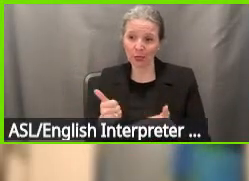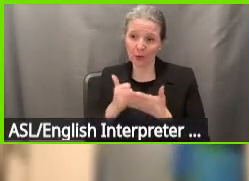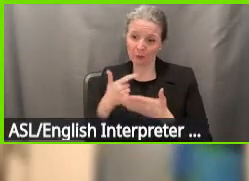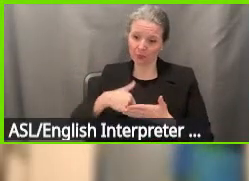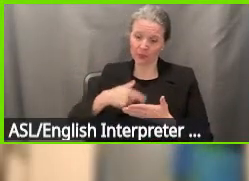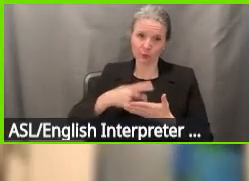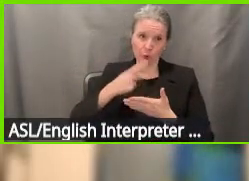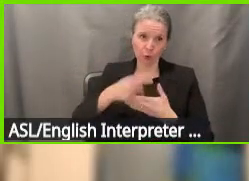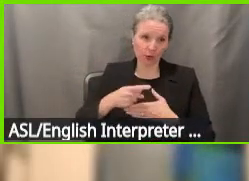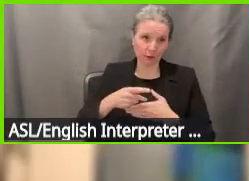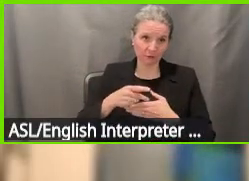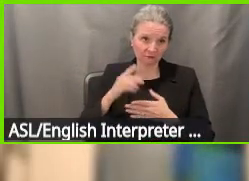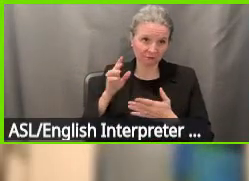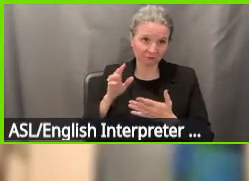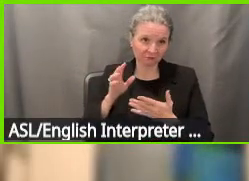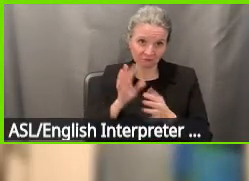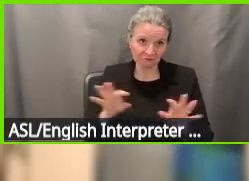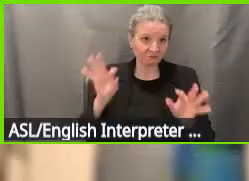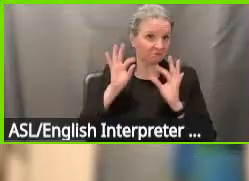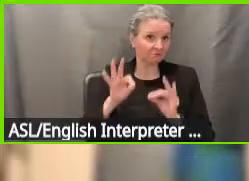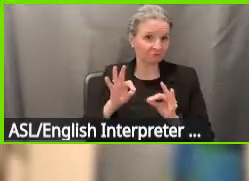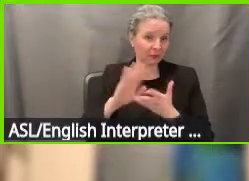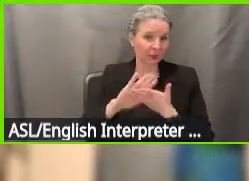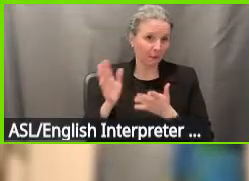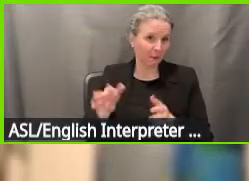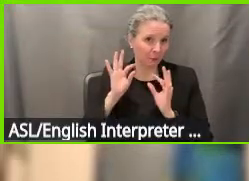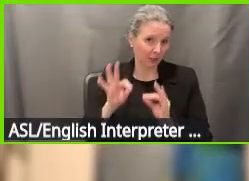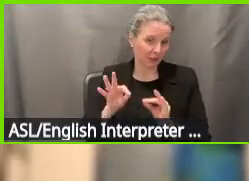program be the best it can by doing that, and